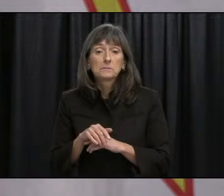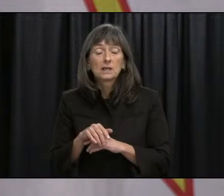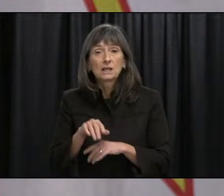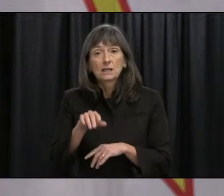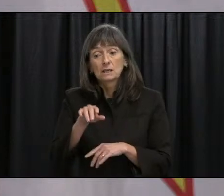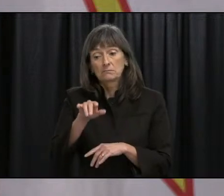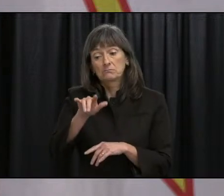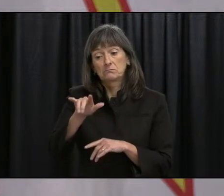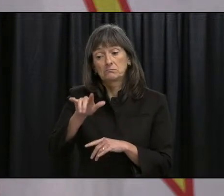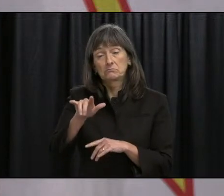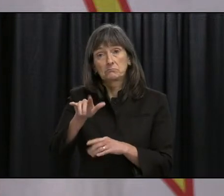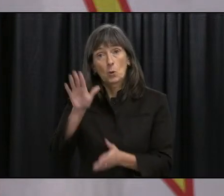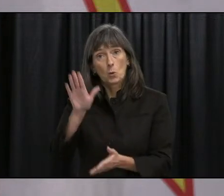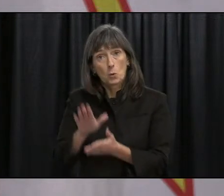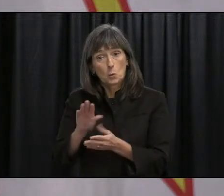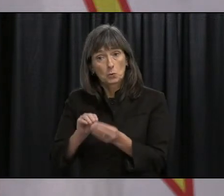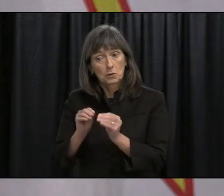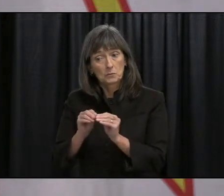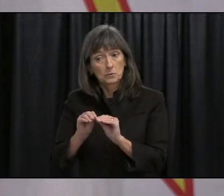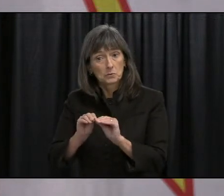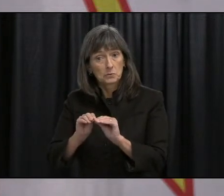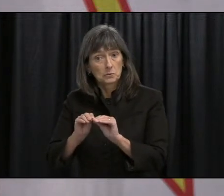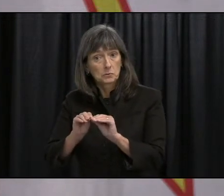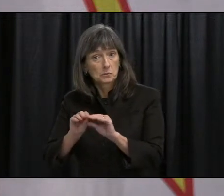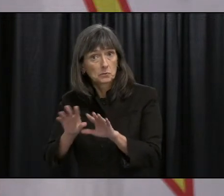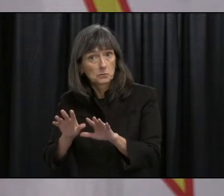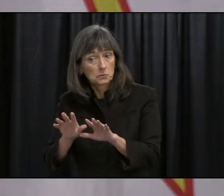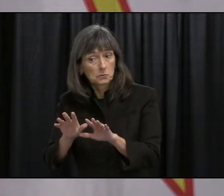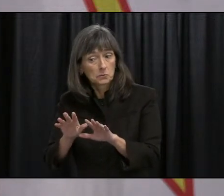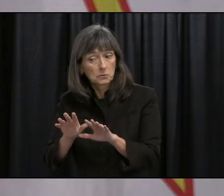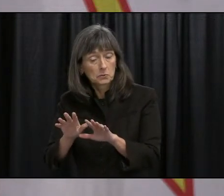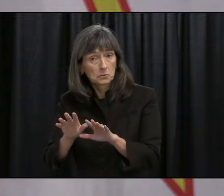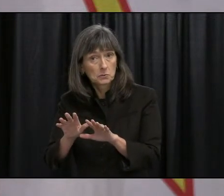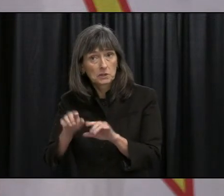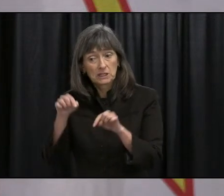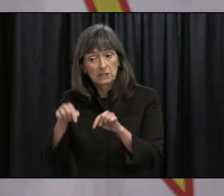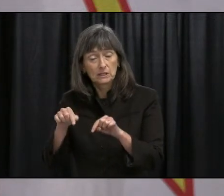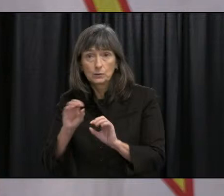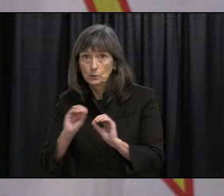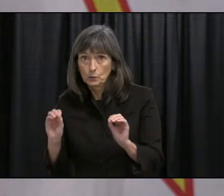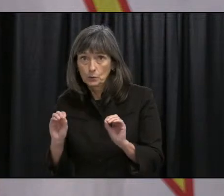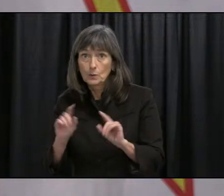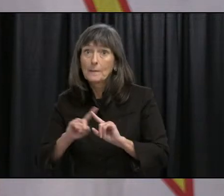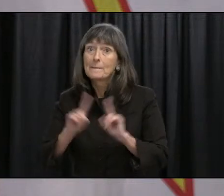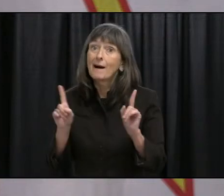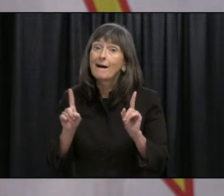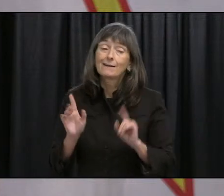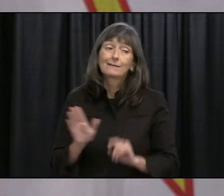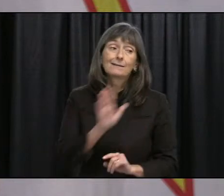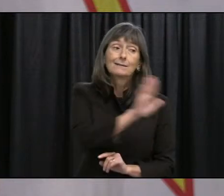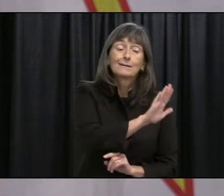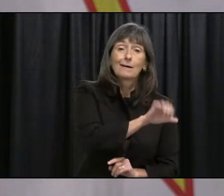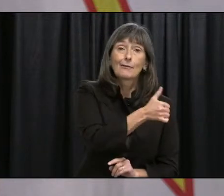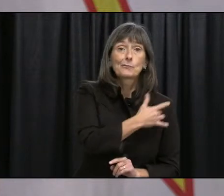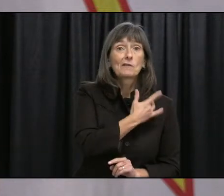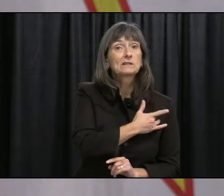for the spread of some cases of COVID-19 elsewhere in the country. But